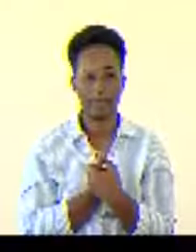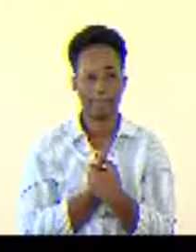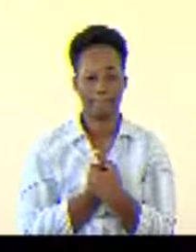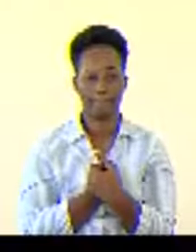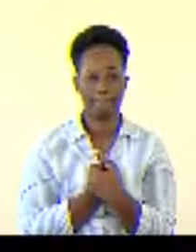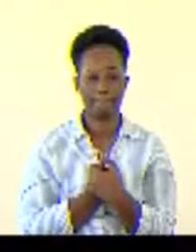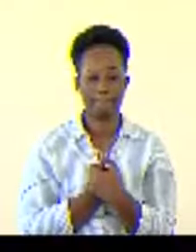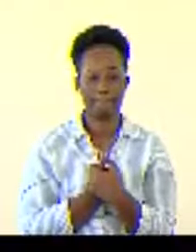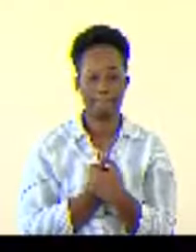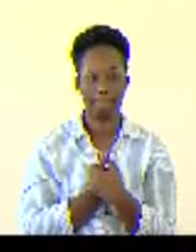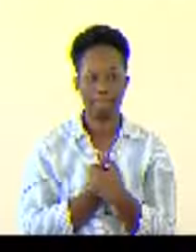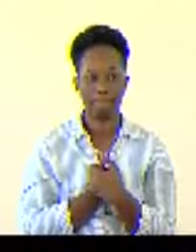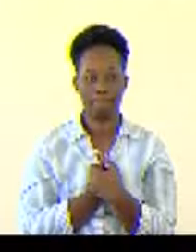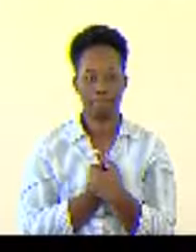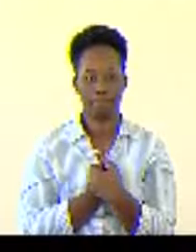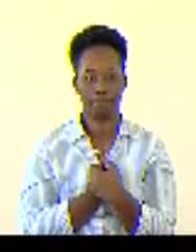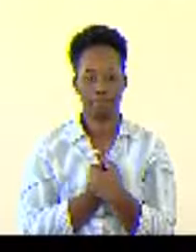explain